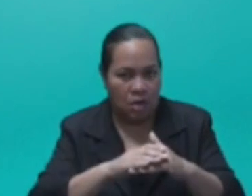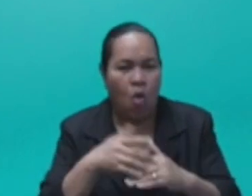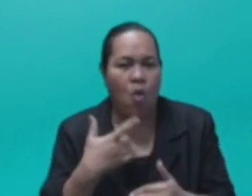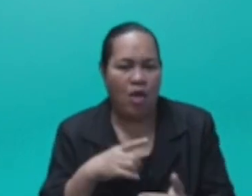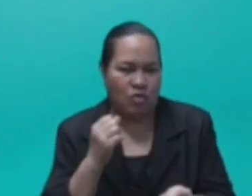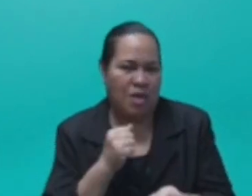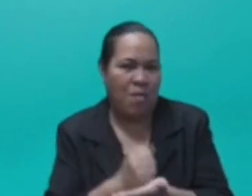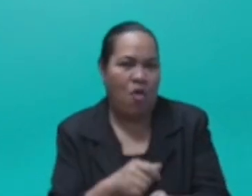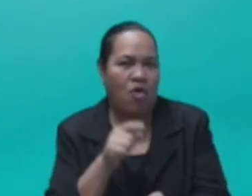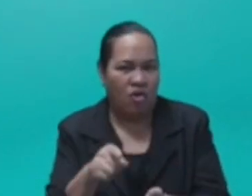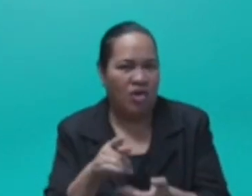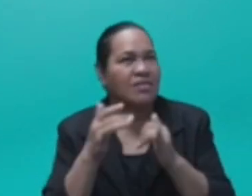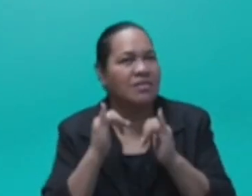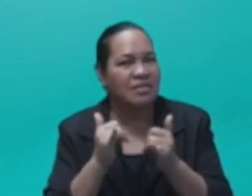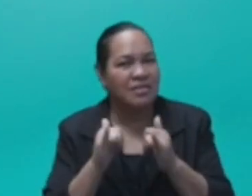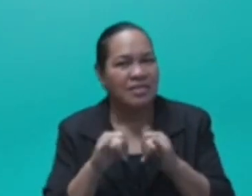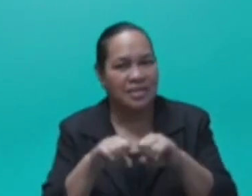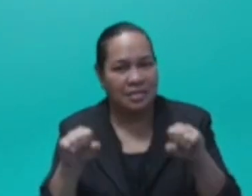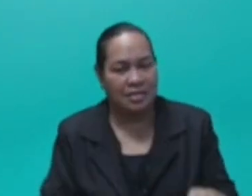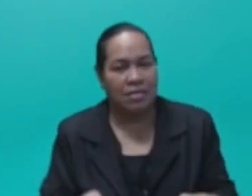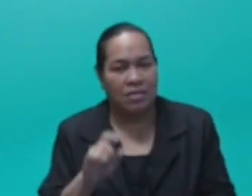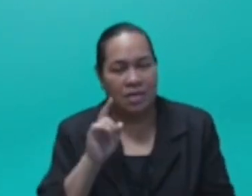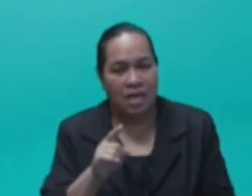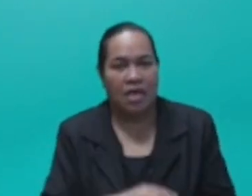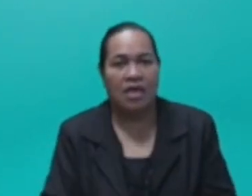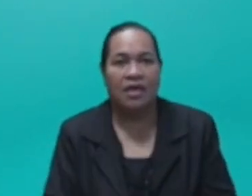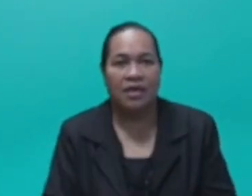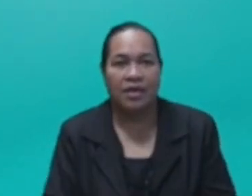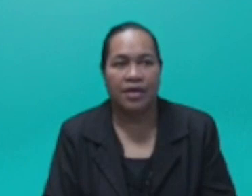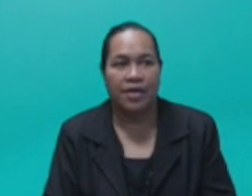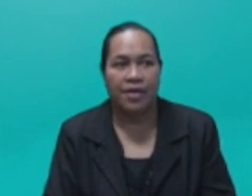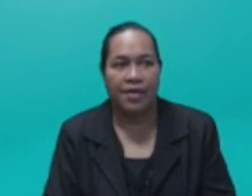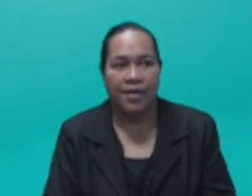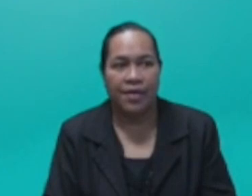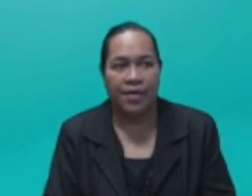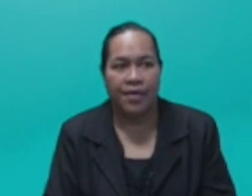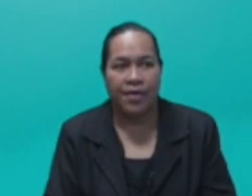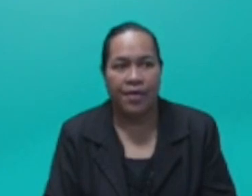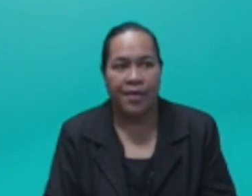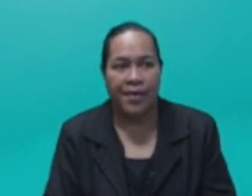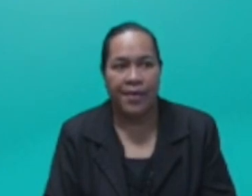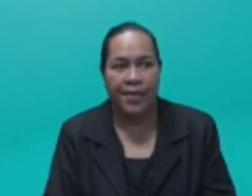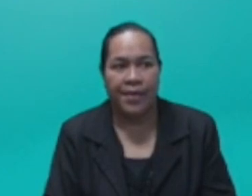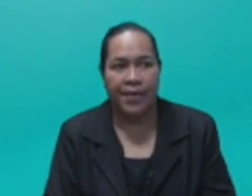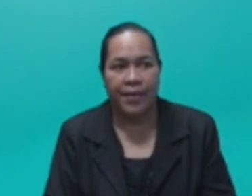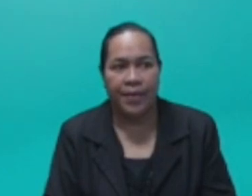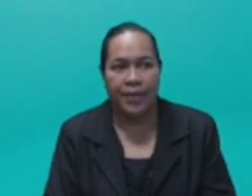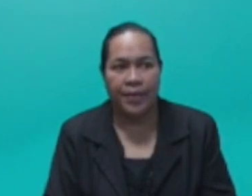support the administration of justice. In 2012, there was a